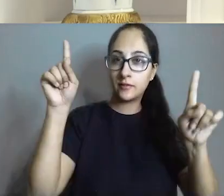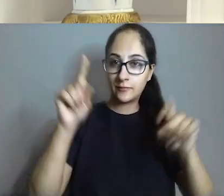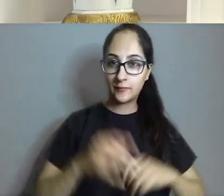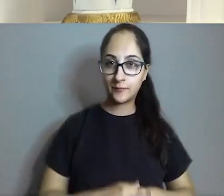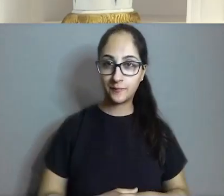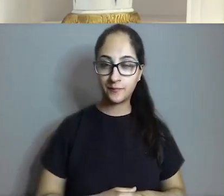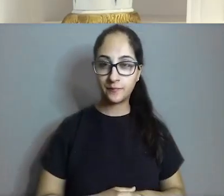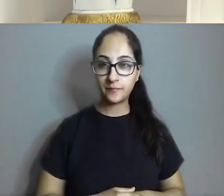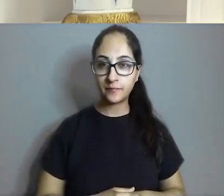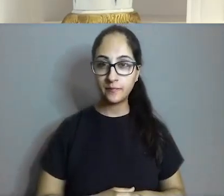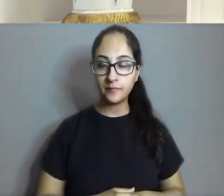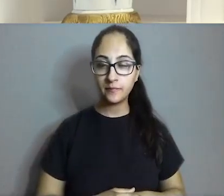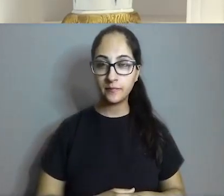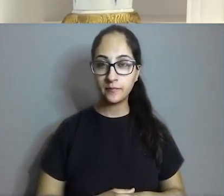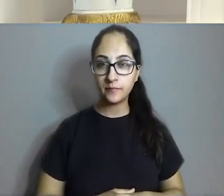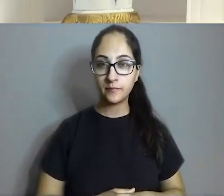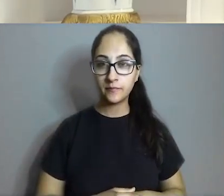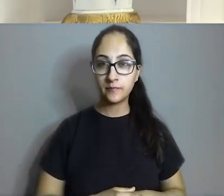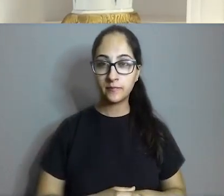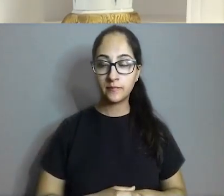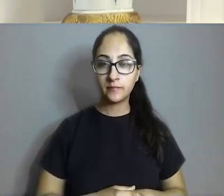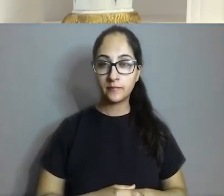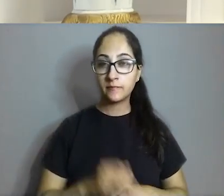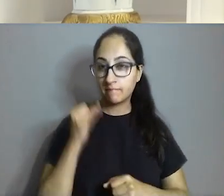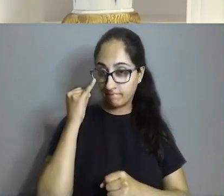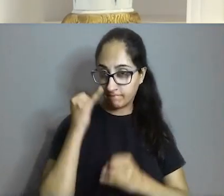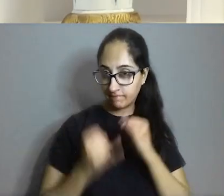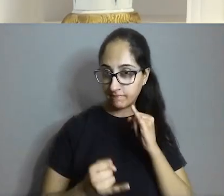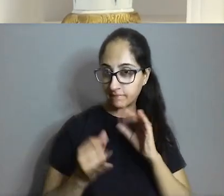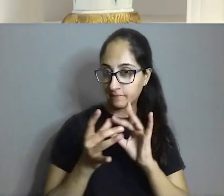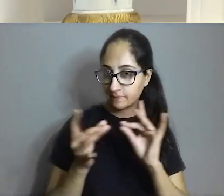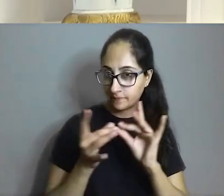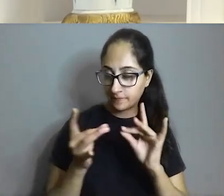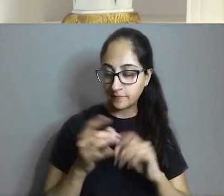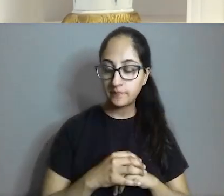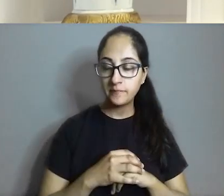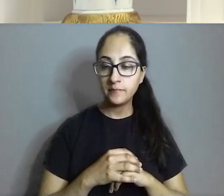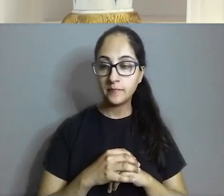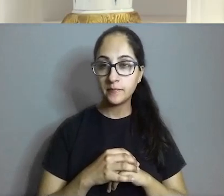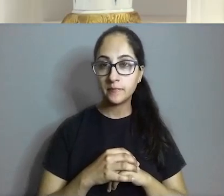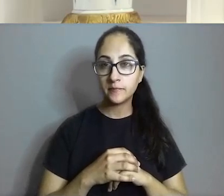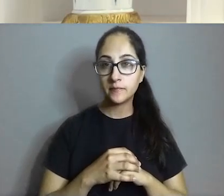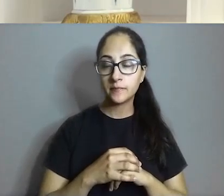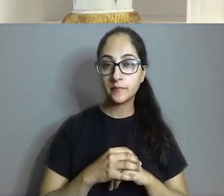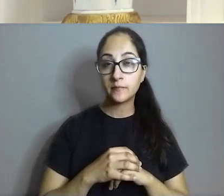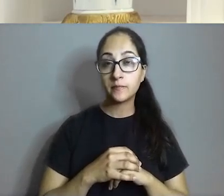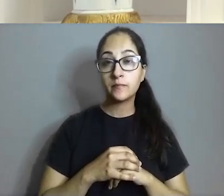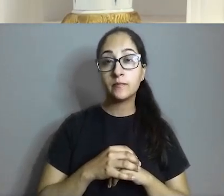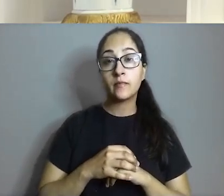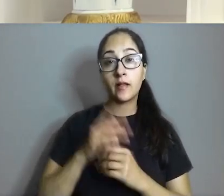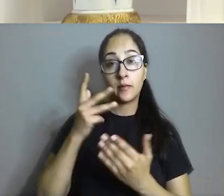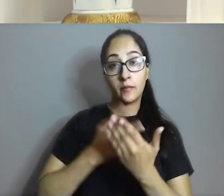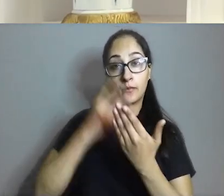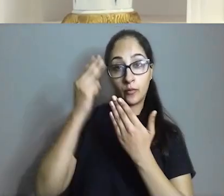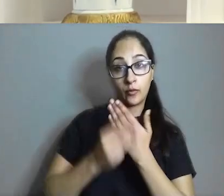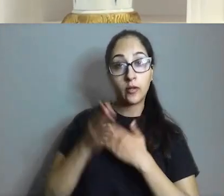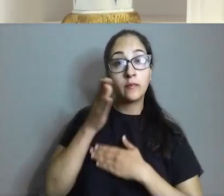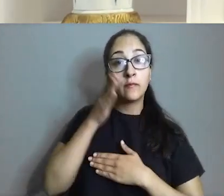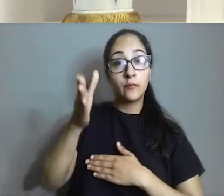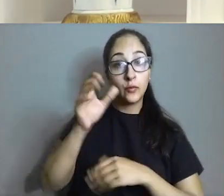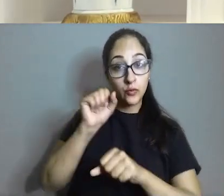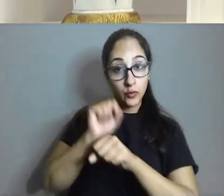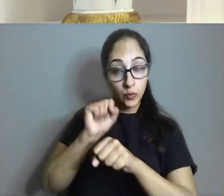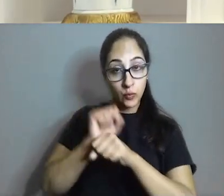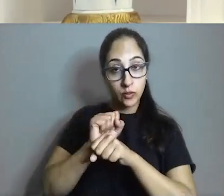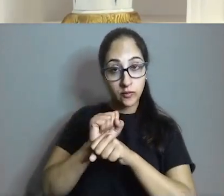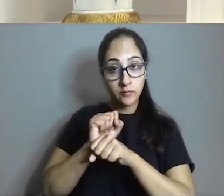Before I conclude, there is one other matter. The Future of Work team is